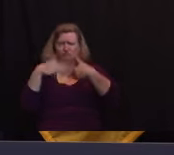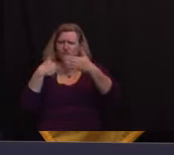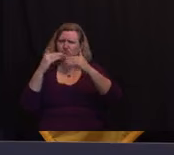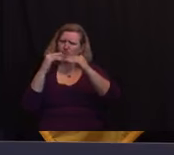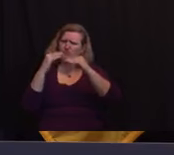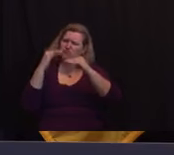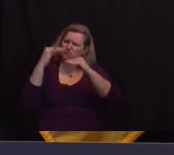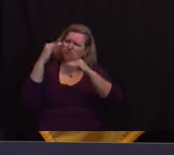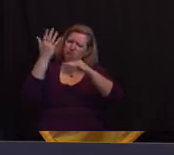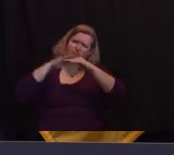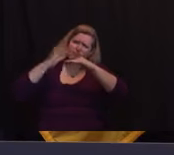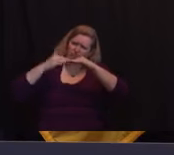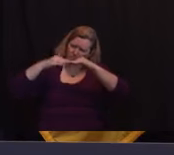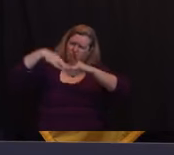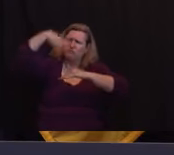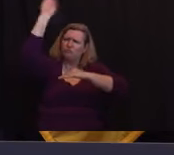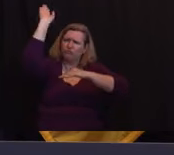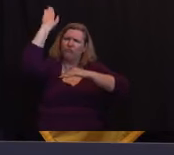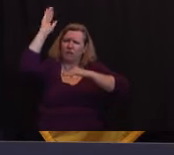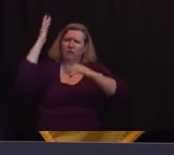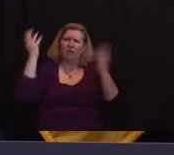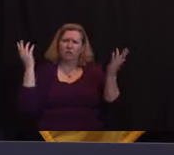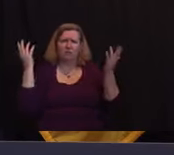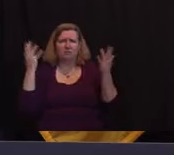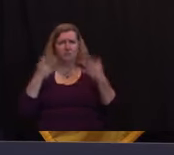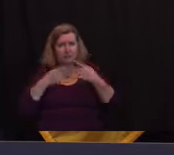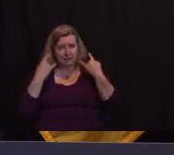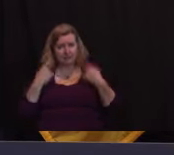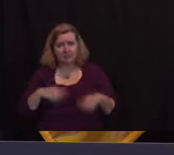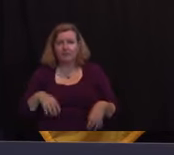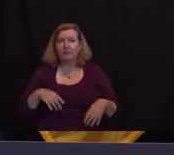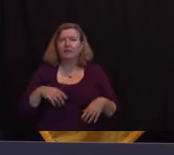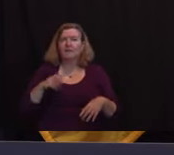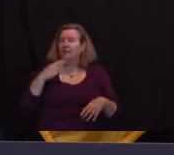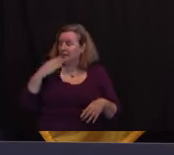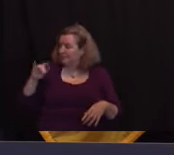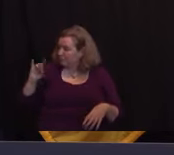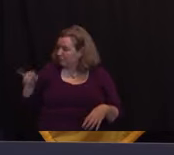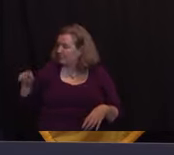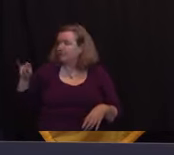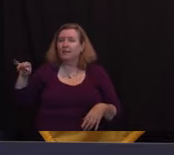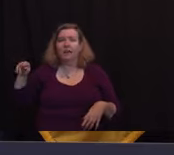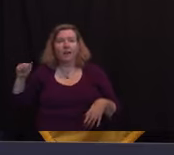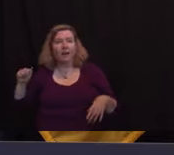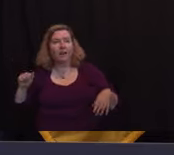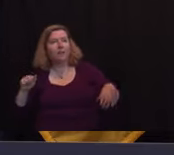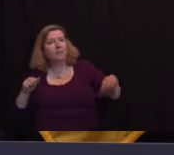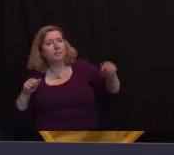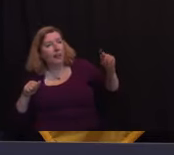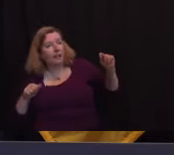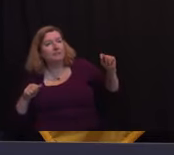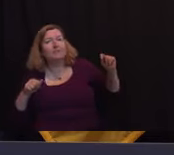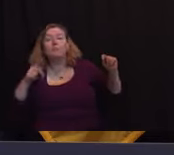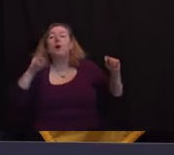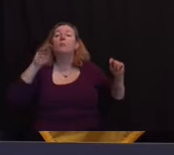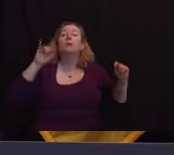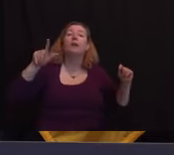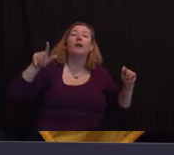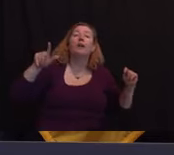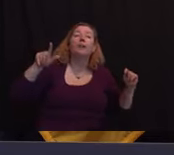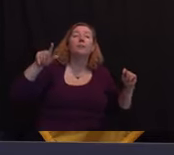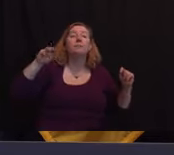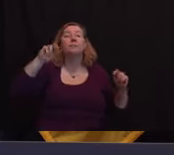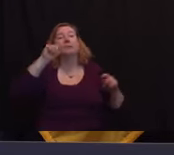driving. So with that, I'm going to mask up. I want to thank Judy and Tina. Pat, likewise. Paramel, Matt, the rest of the team,